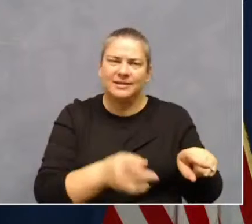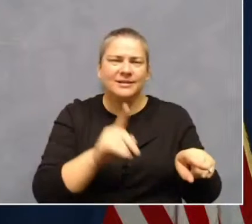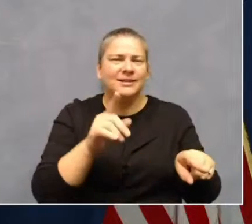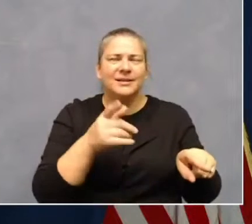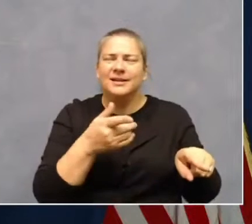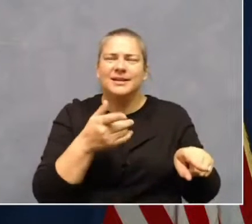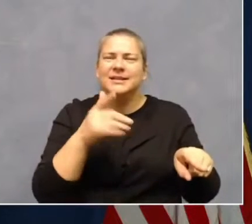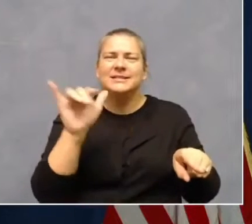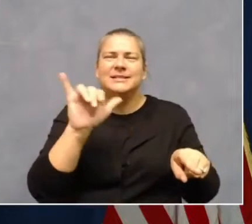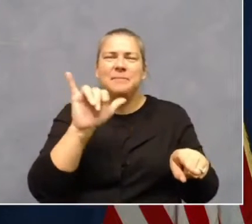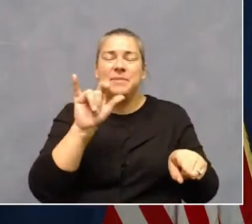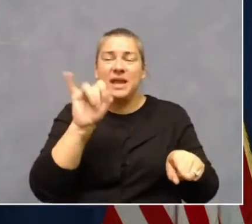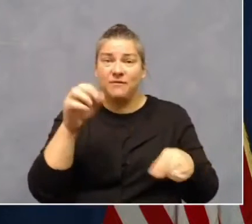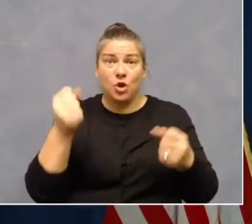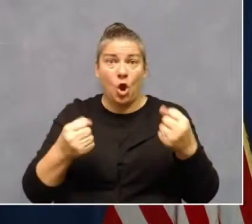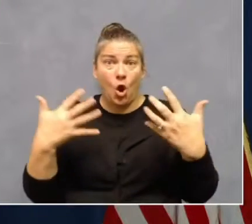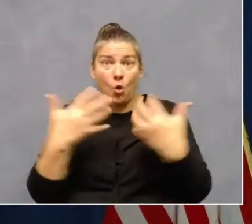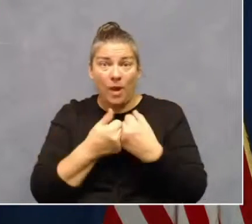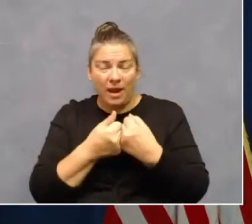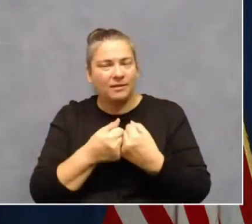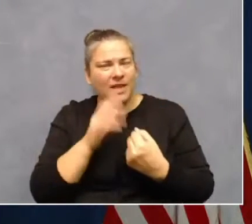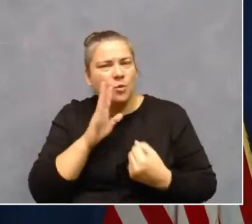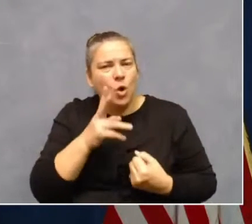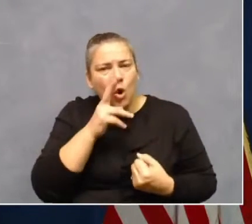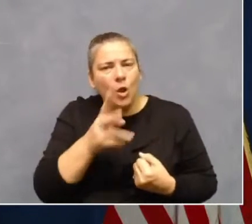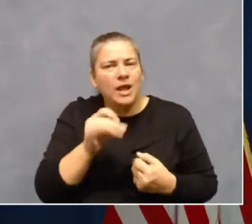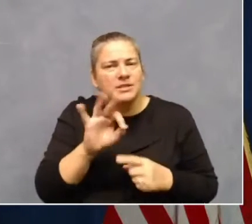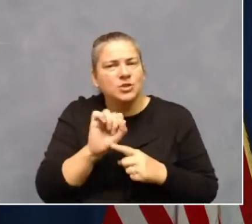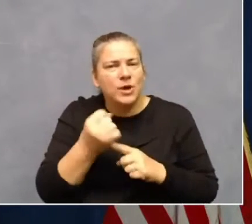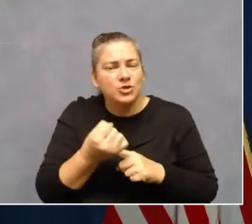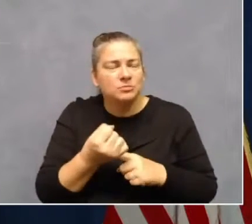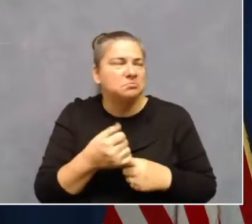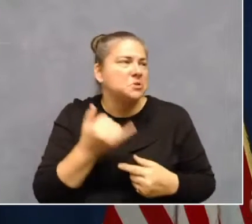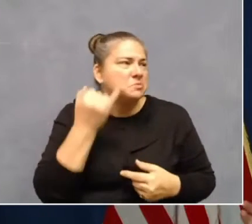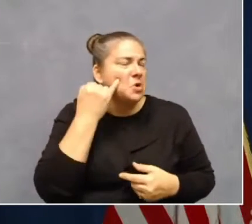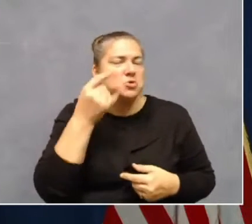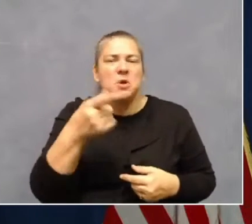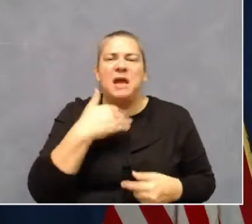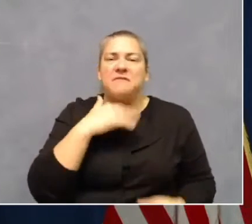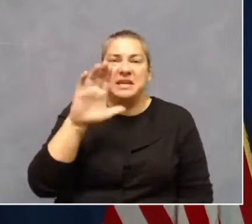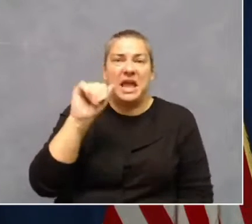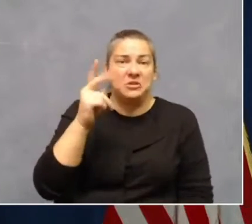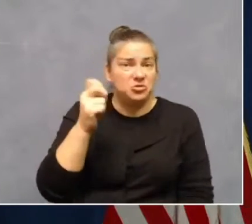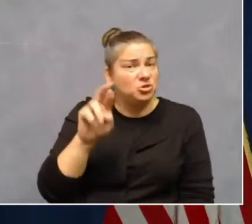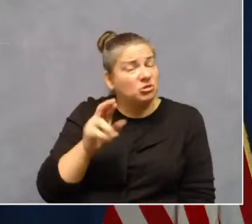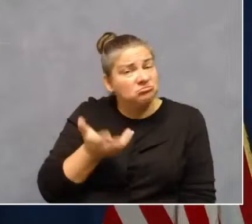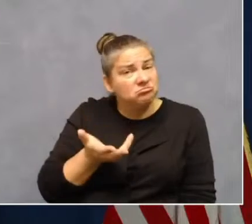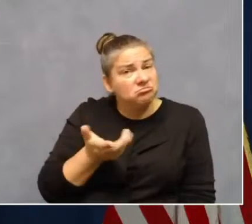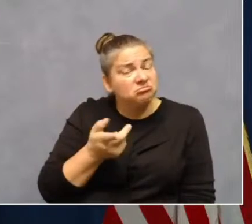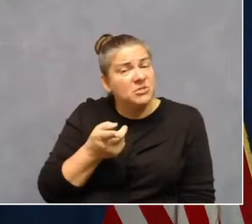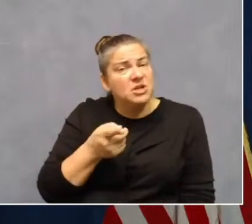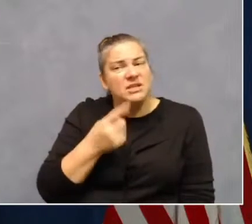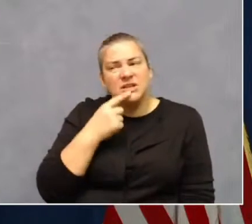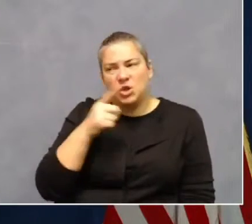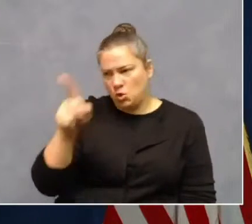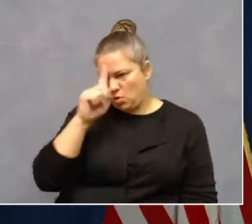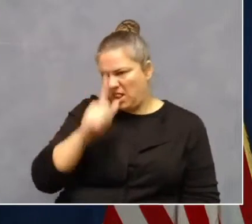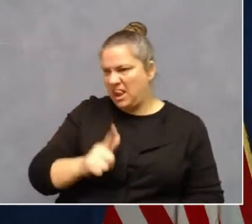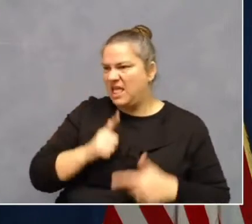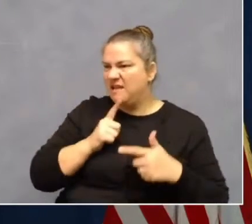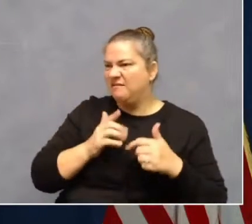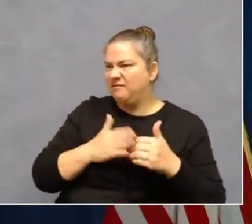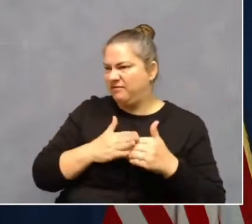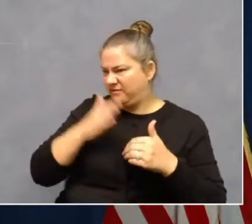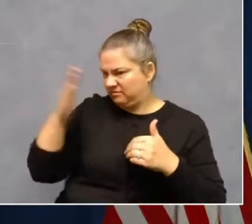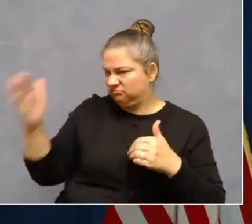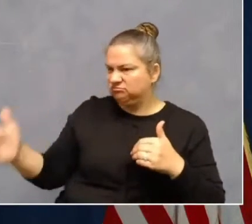look at those circumstances. But let's say you're somebody who has terminal cancer, but they say you've got X number of years to live, and you get COVID